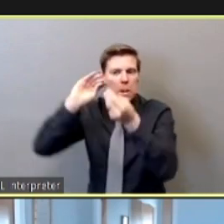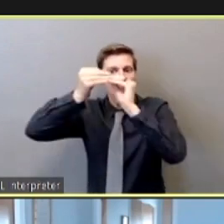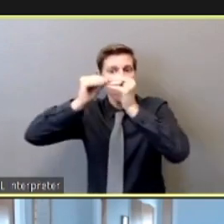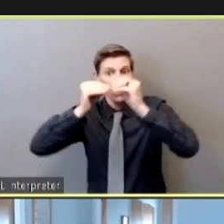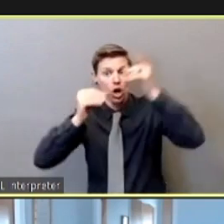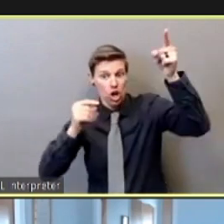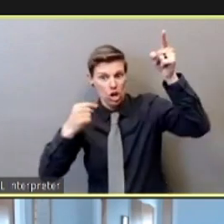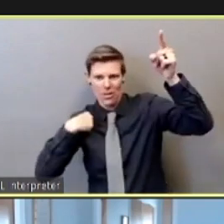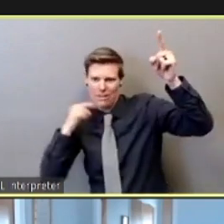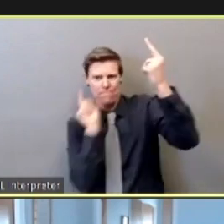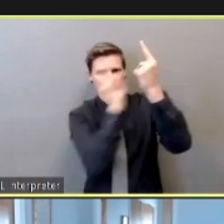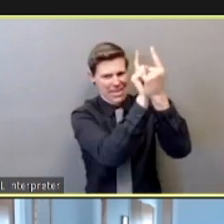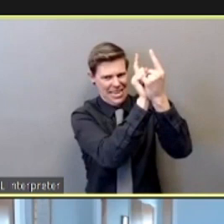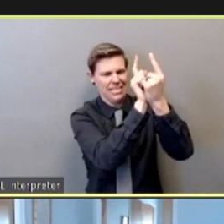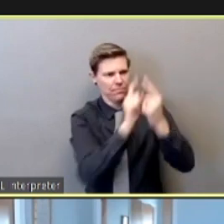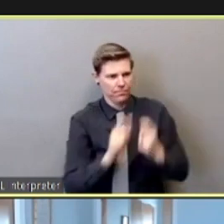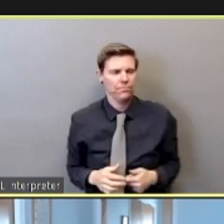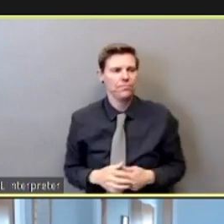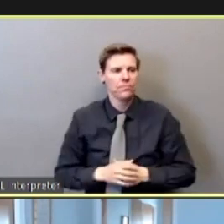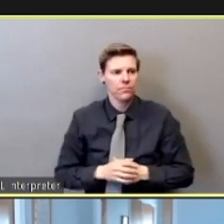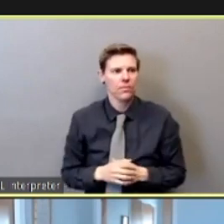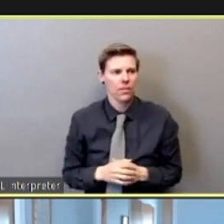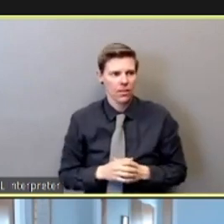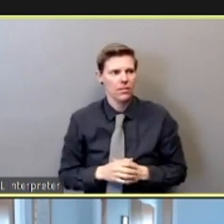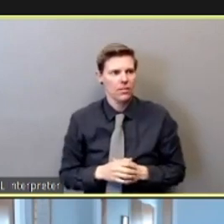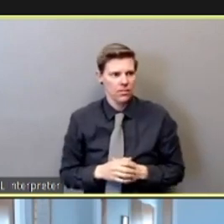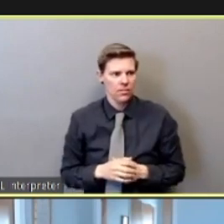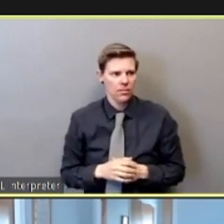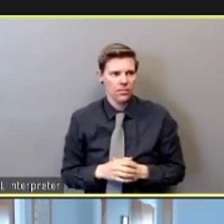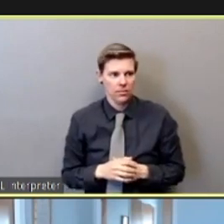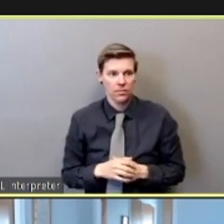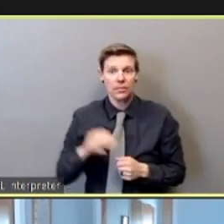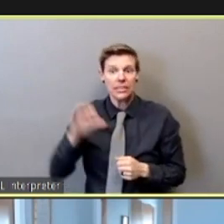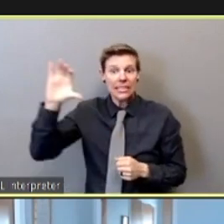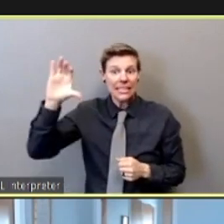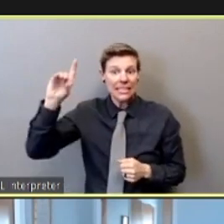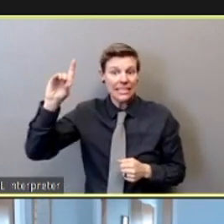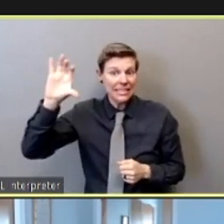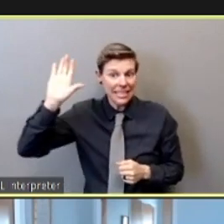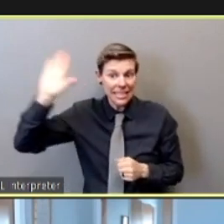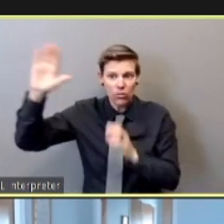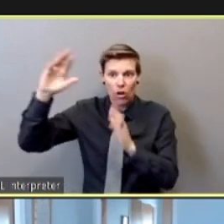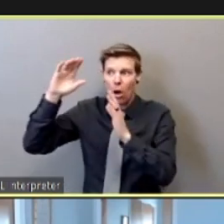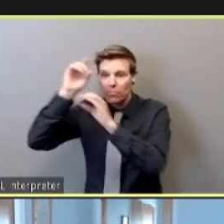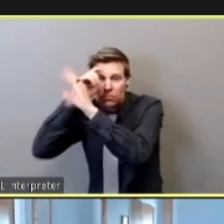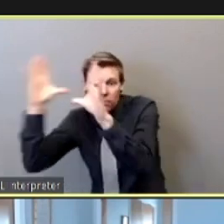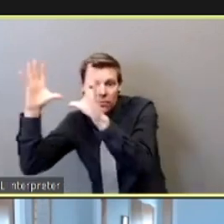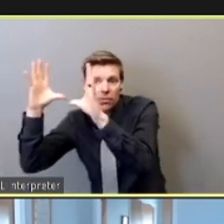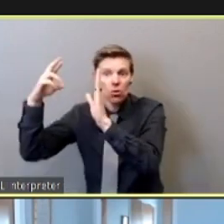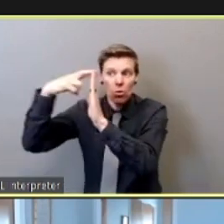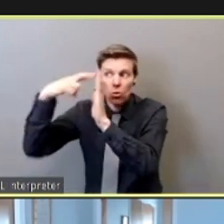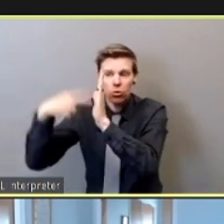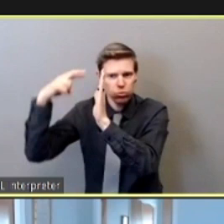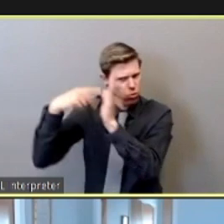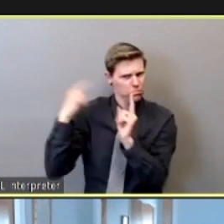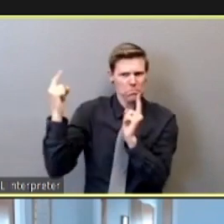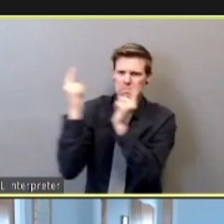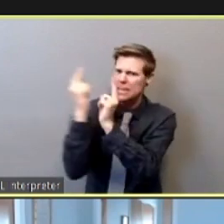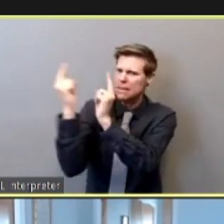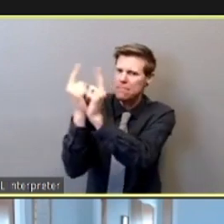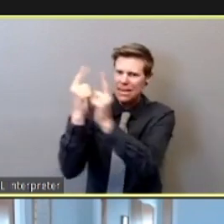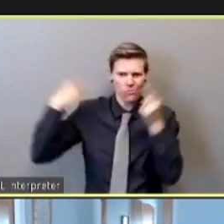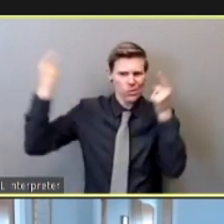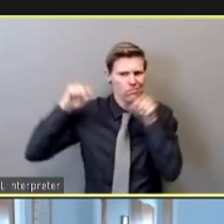ACIP recommendations for vaccine prioritizations, has already been able to vaccinate roughly 14,000